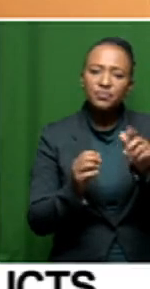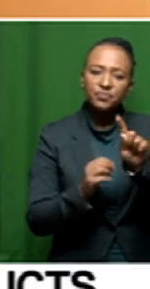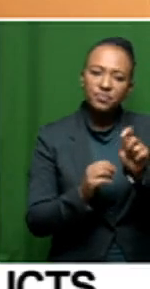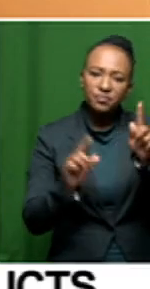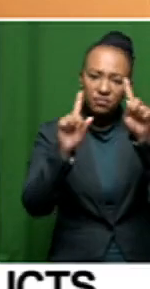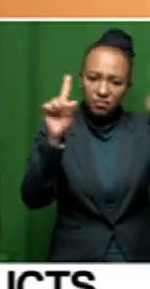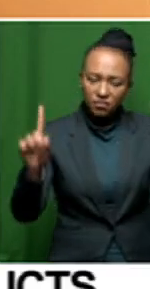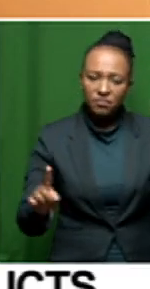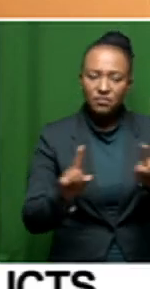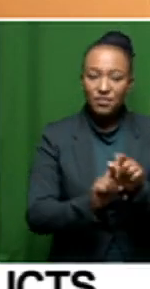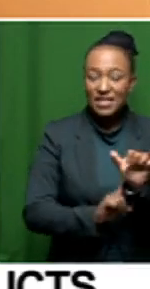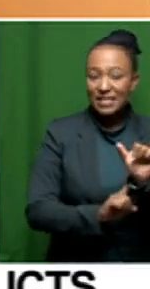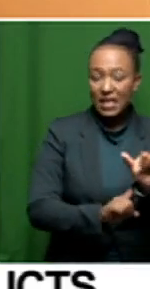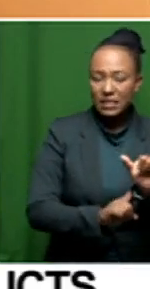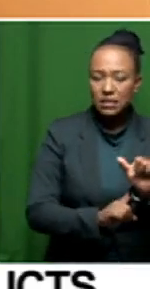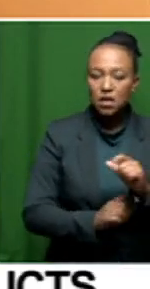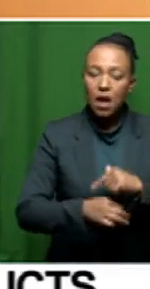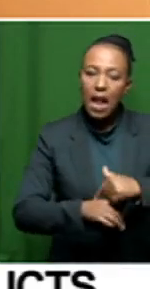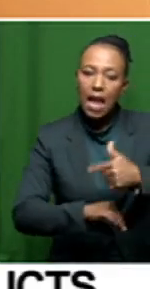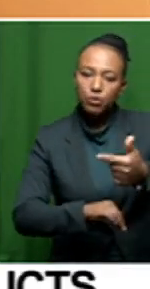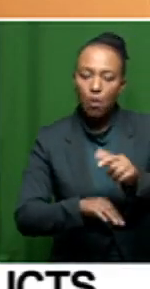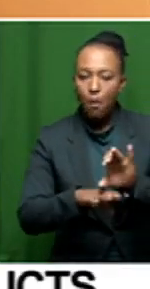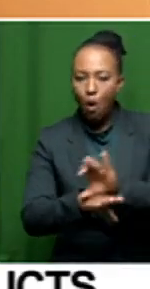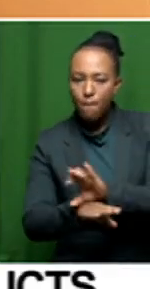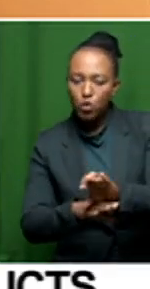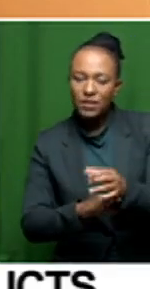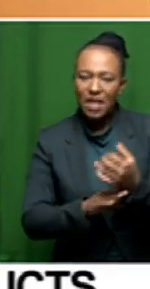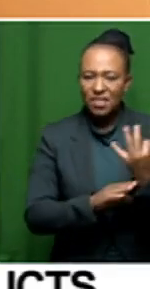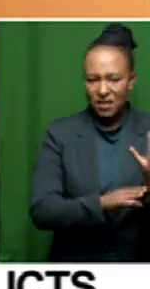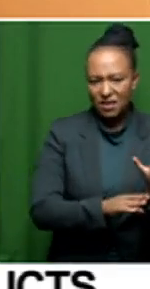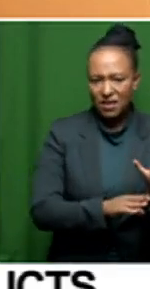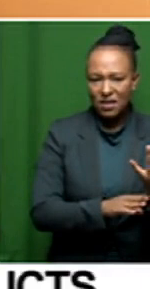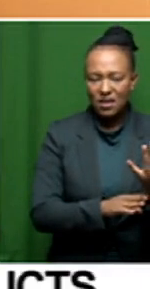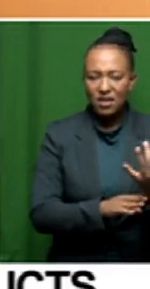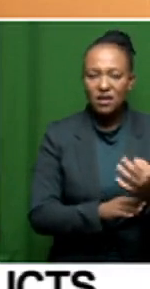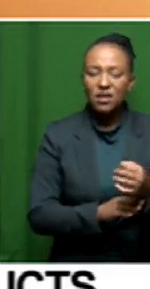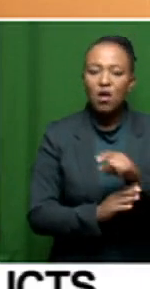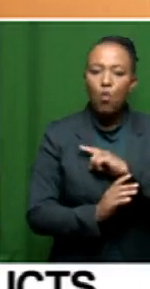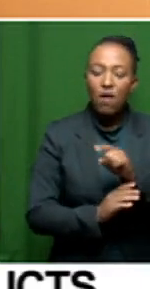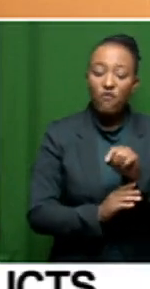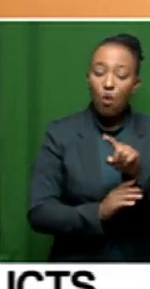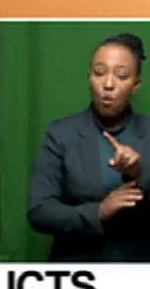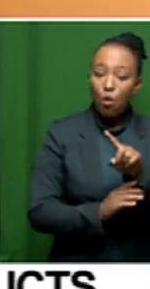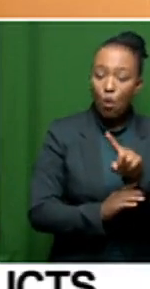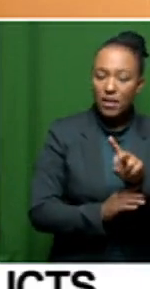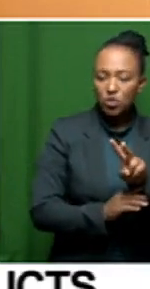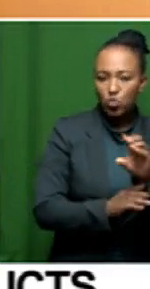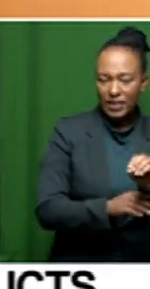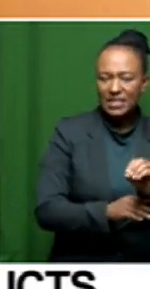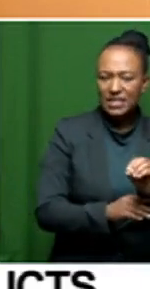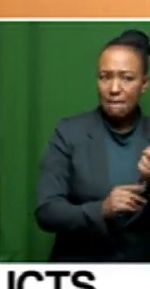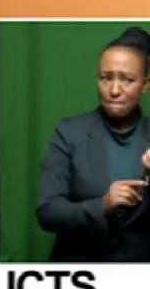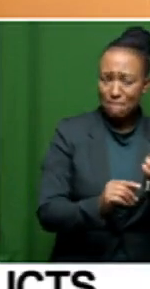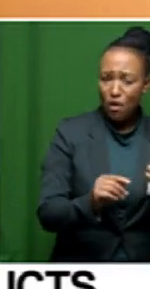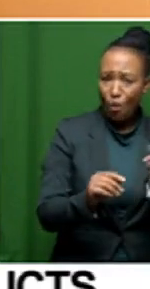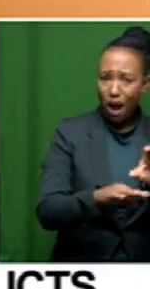stolen, 3 laptop computers, desktop computers to the value of 120,000 rand. These are just a